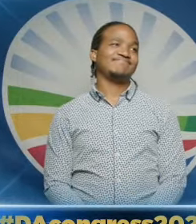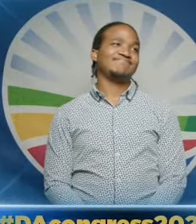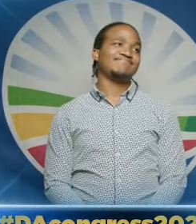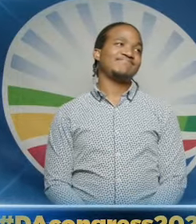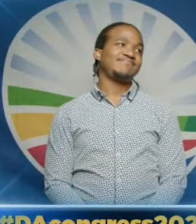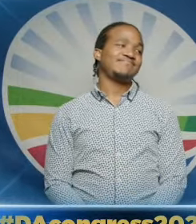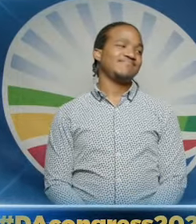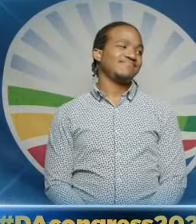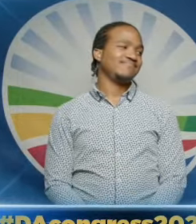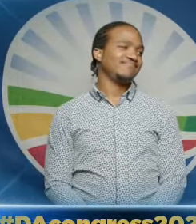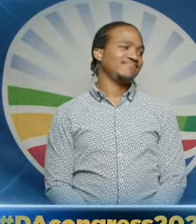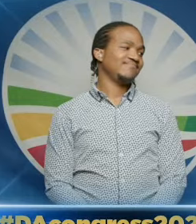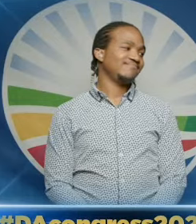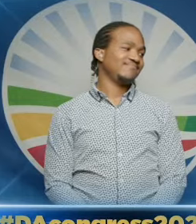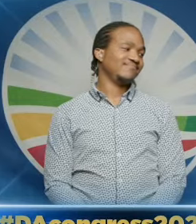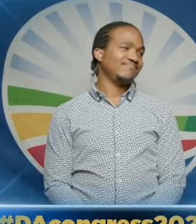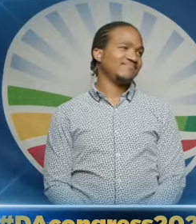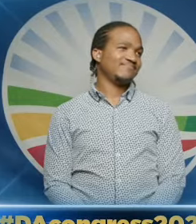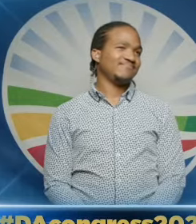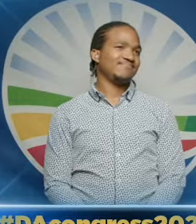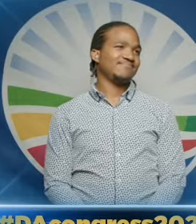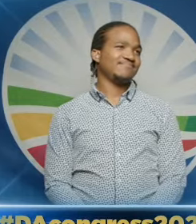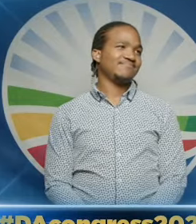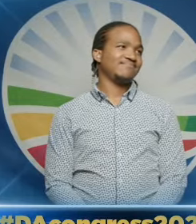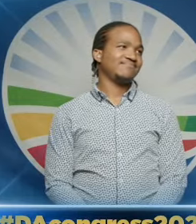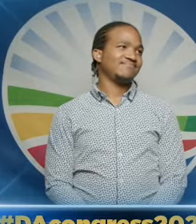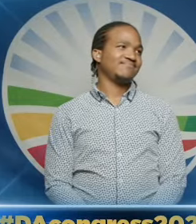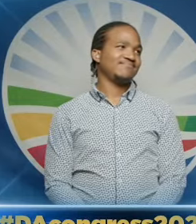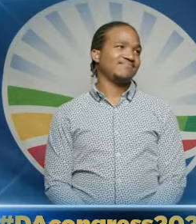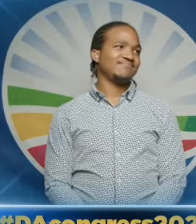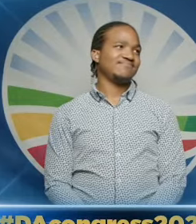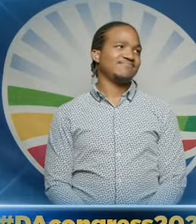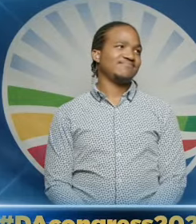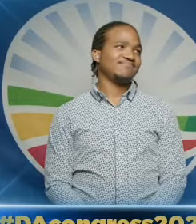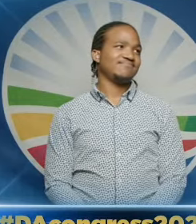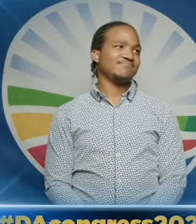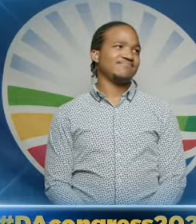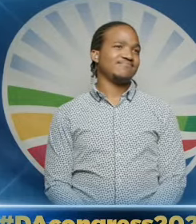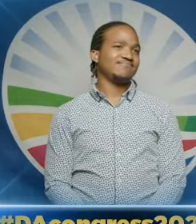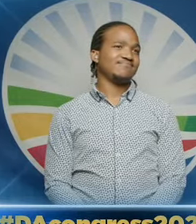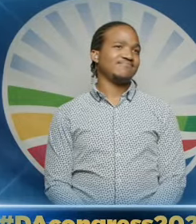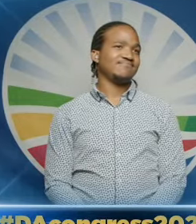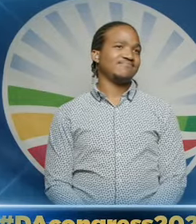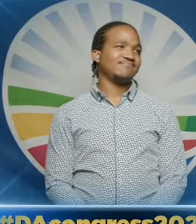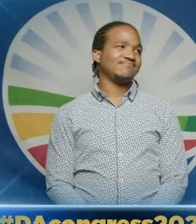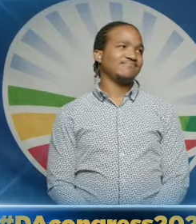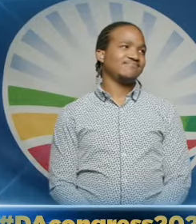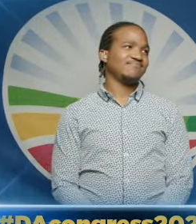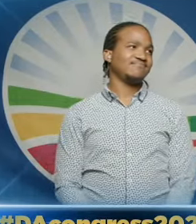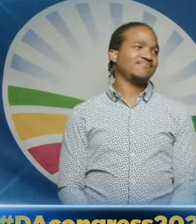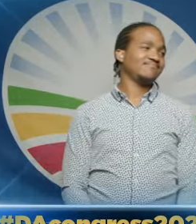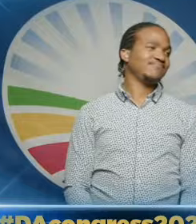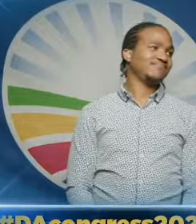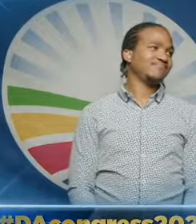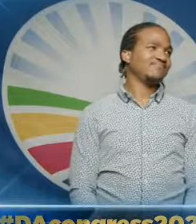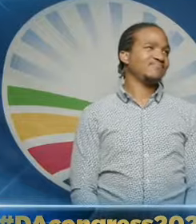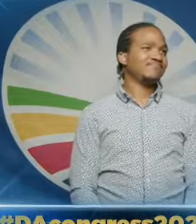sien hoe ons hierdie land kan regeer. Daar's meer vir Suid-Afrika. Maak seker jy geregistreer om te stem en kom en stem